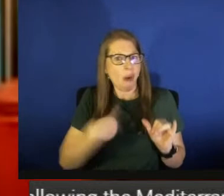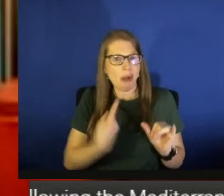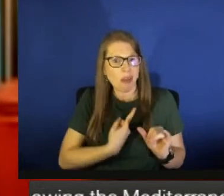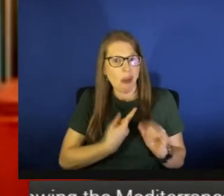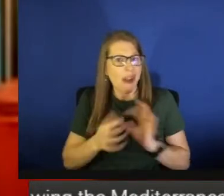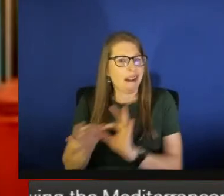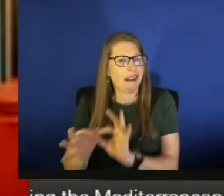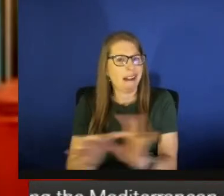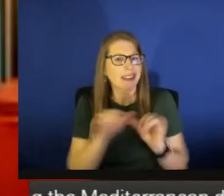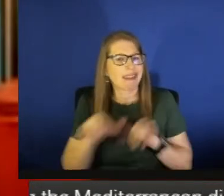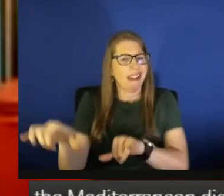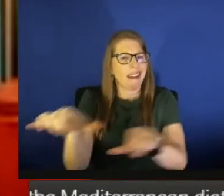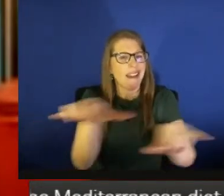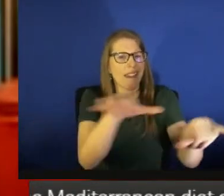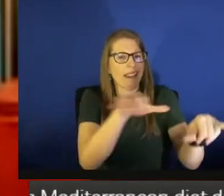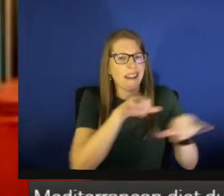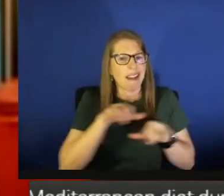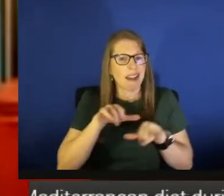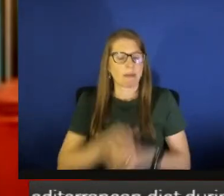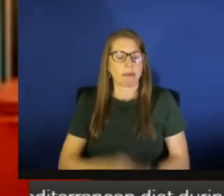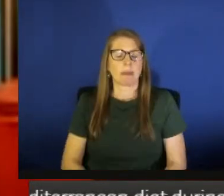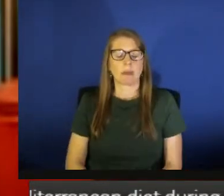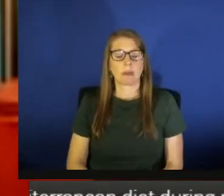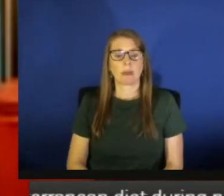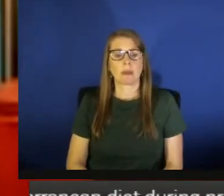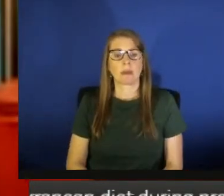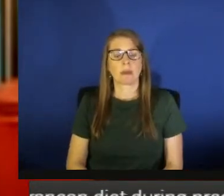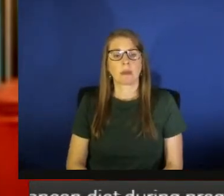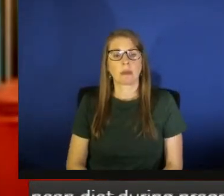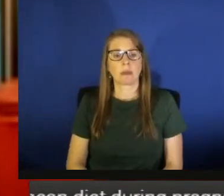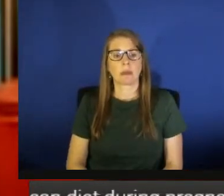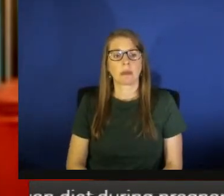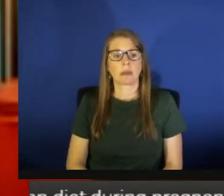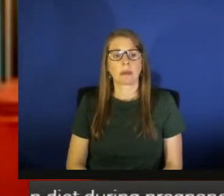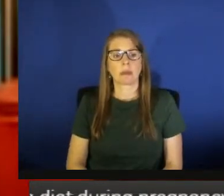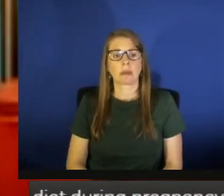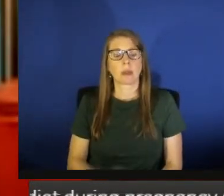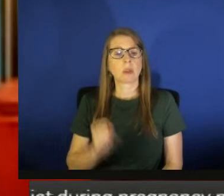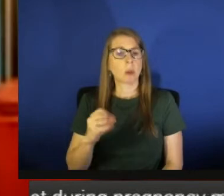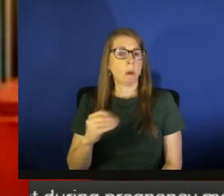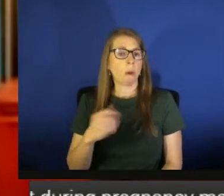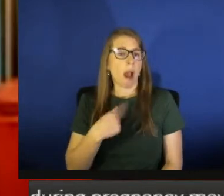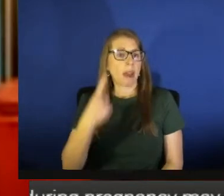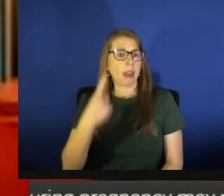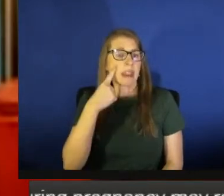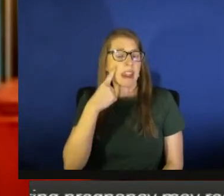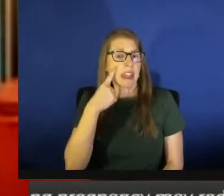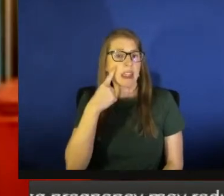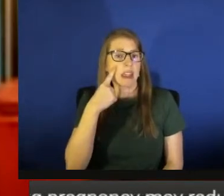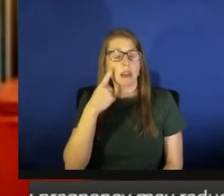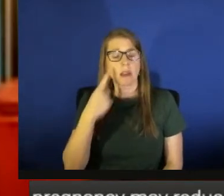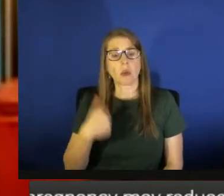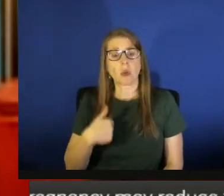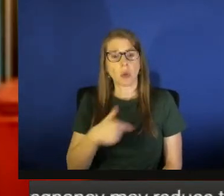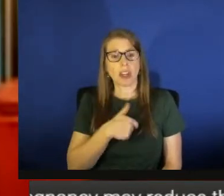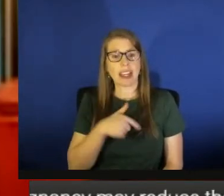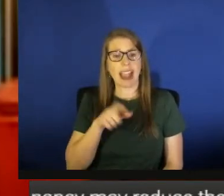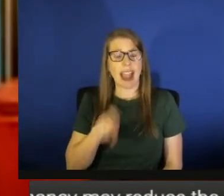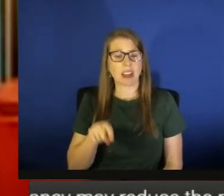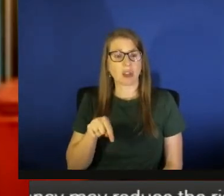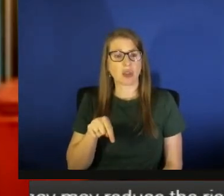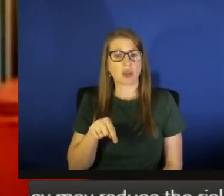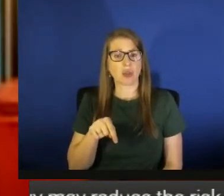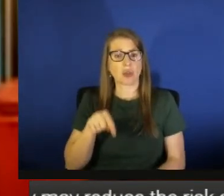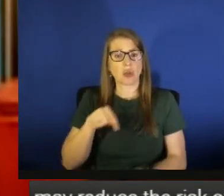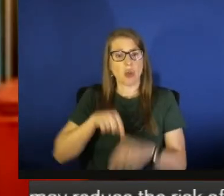these challenges. So in a lot of ways, I think that we had to go back to